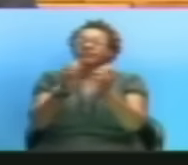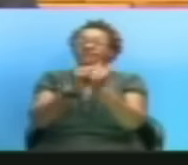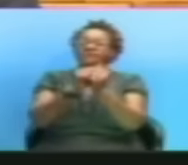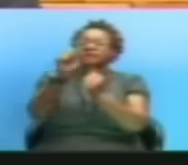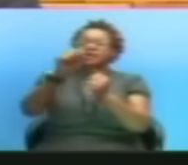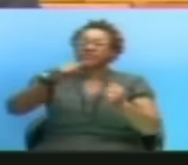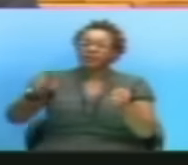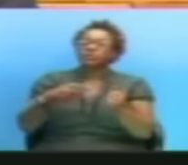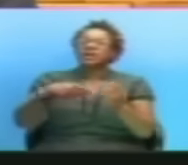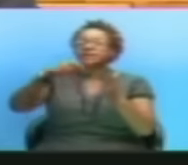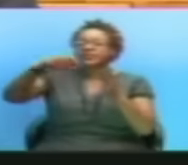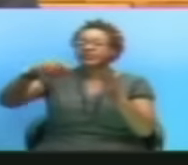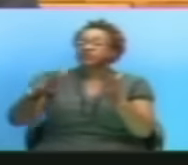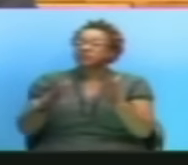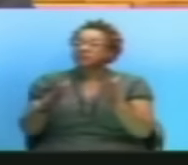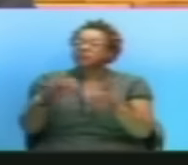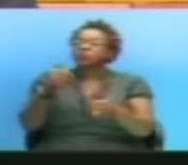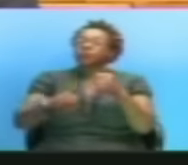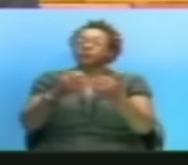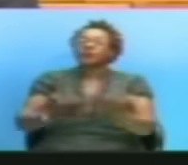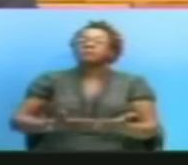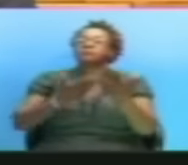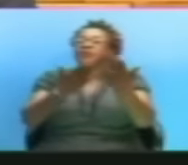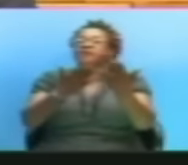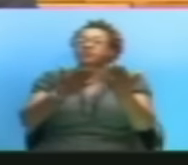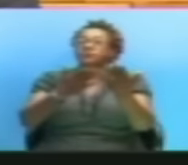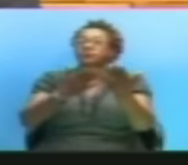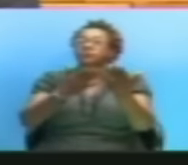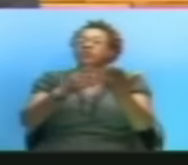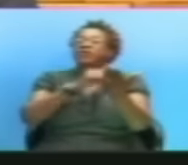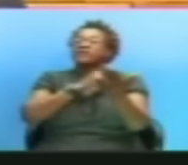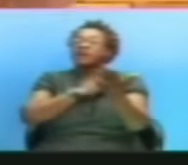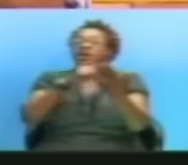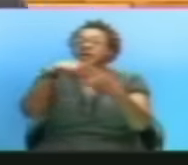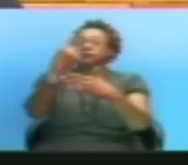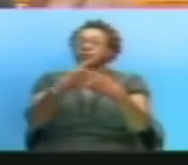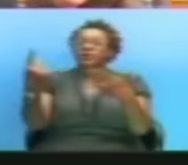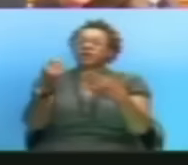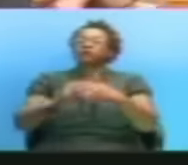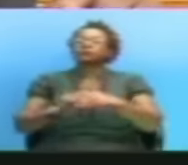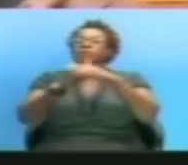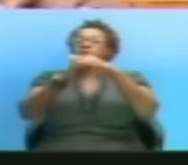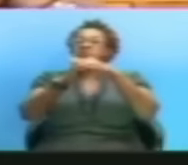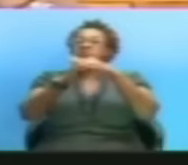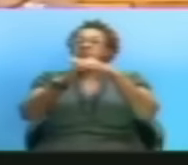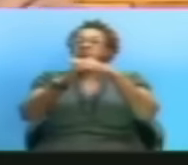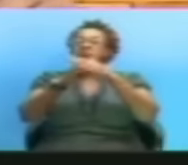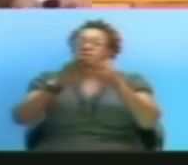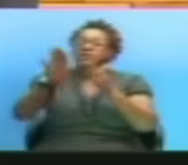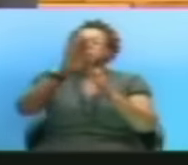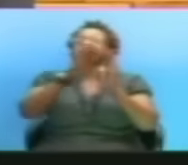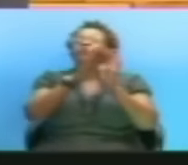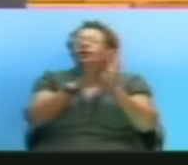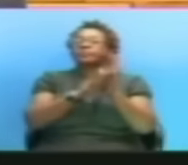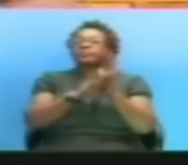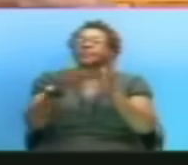15,000 signatures, which we'll be handing to the governor this coming week to support his program